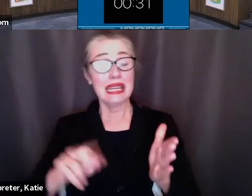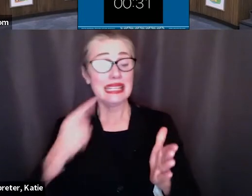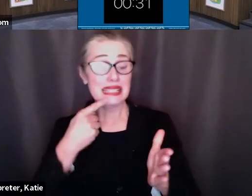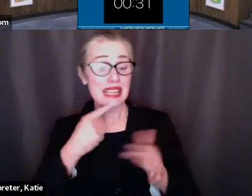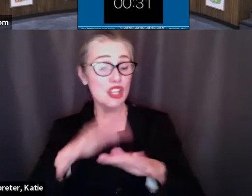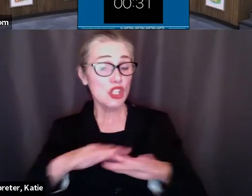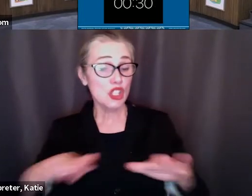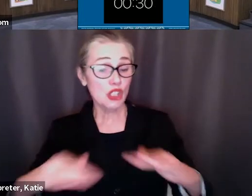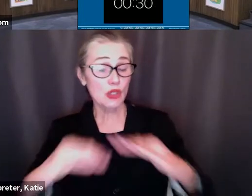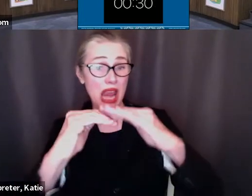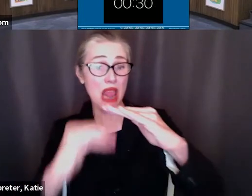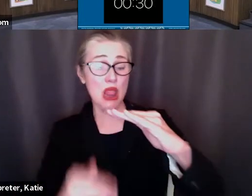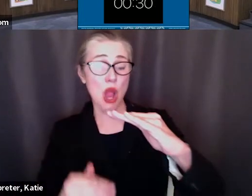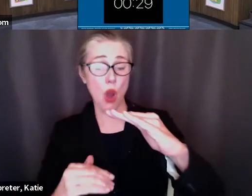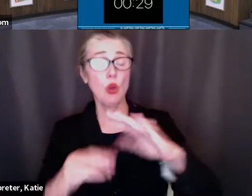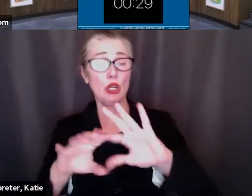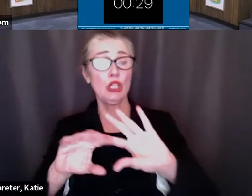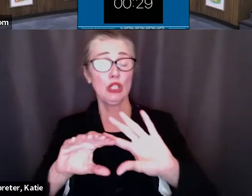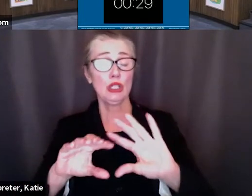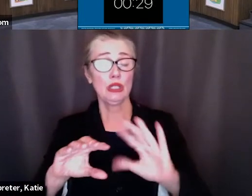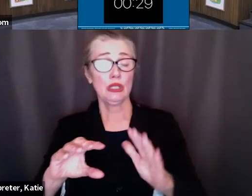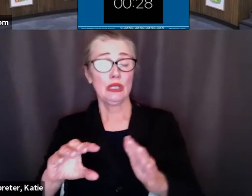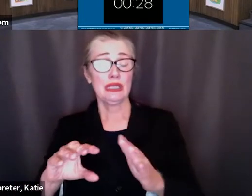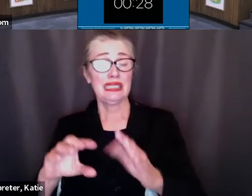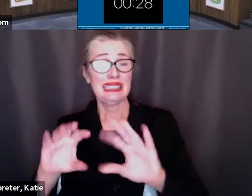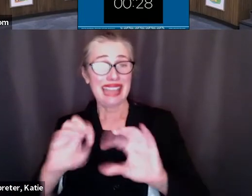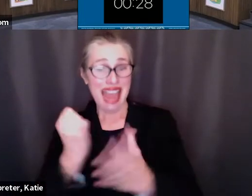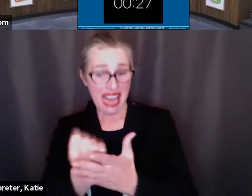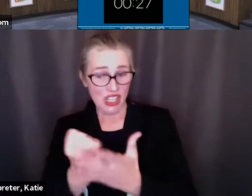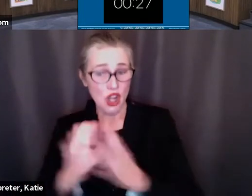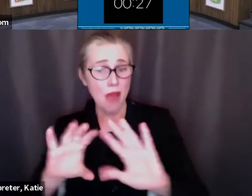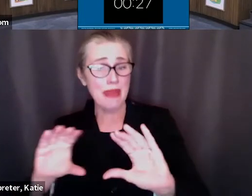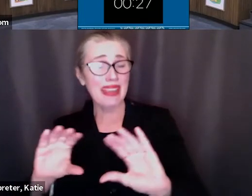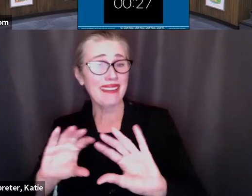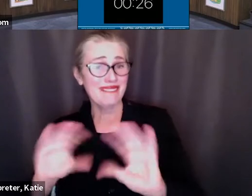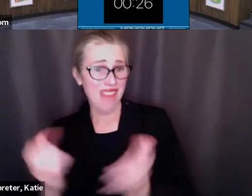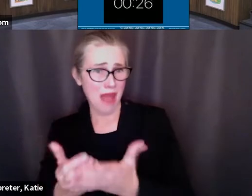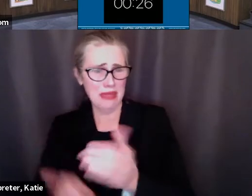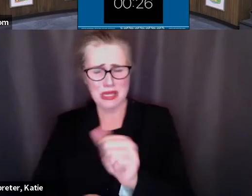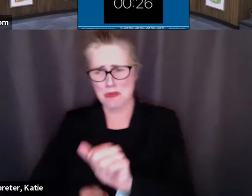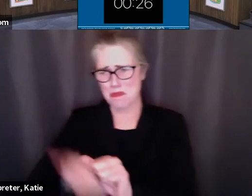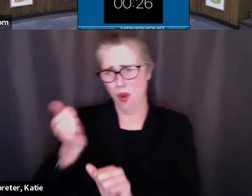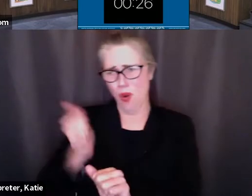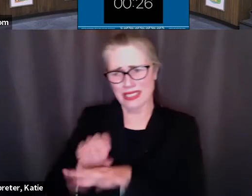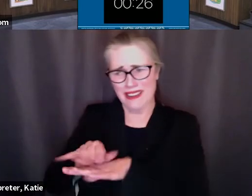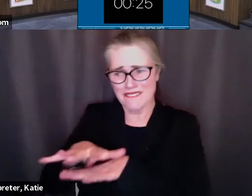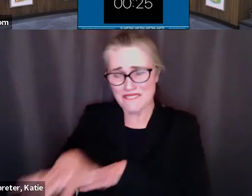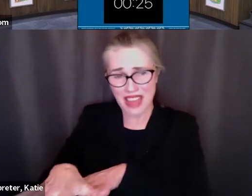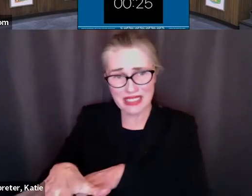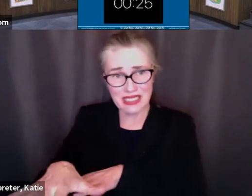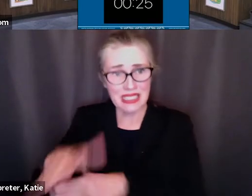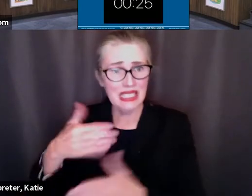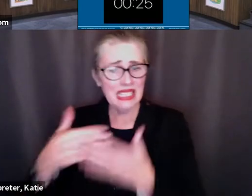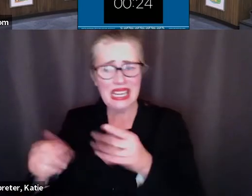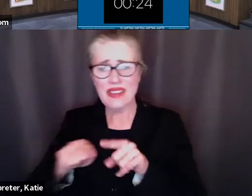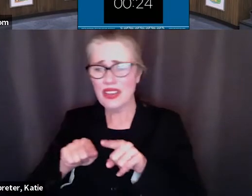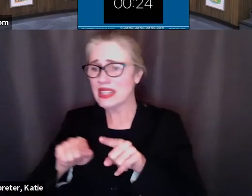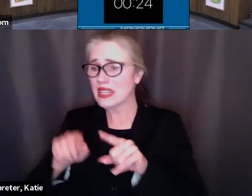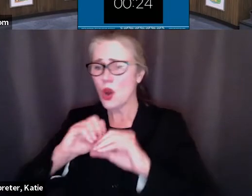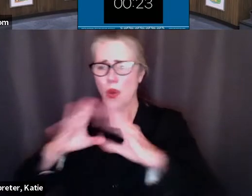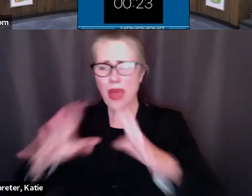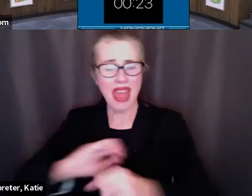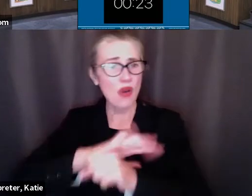lower social economic socioeconomic families are the most affected results highlight that even in the absence of